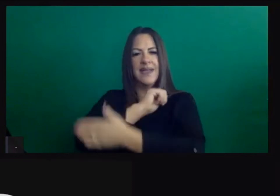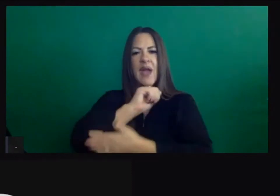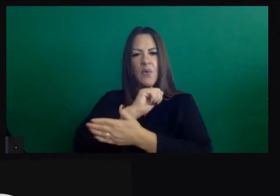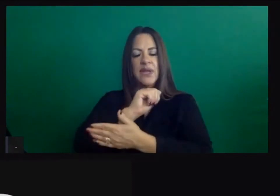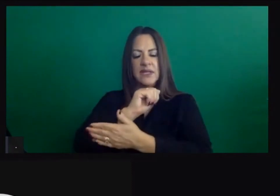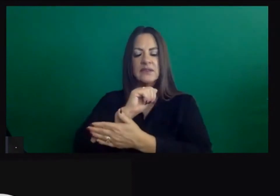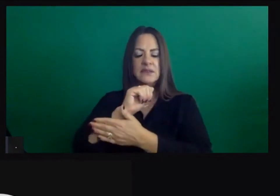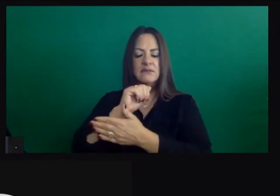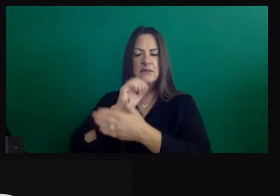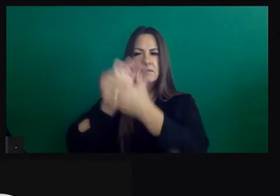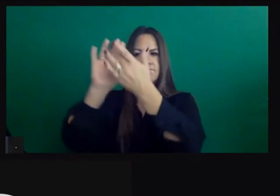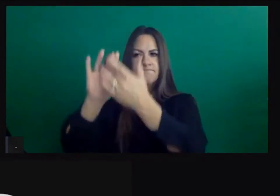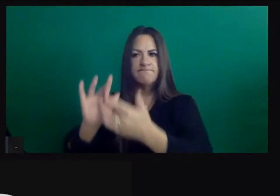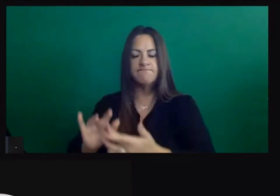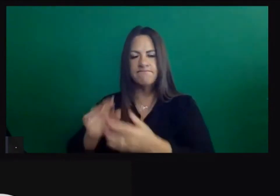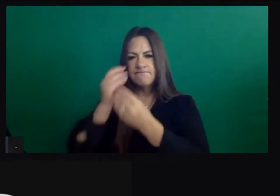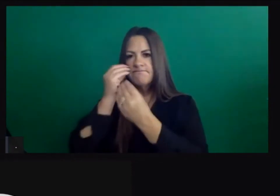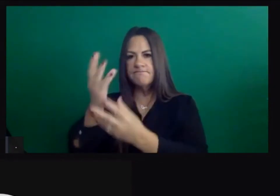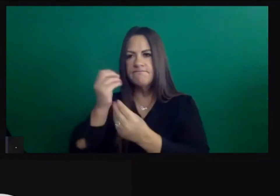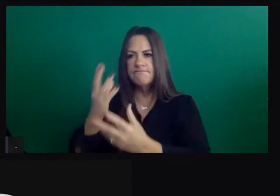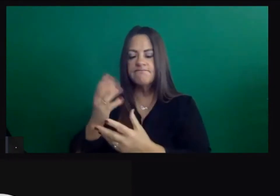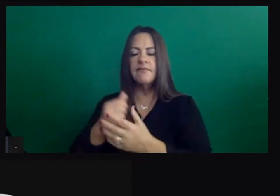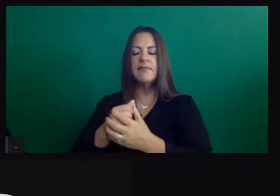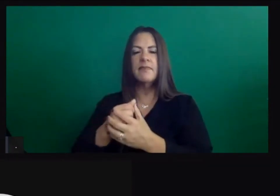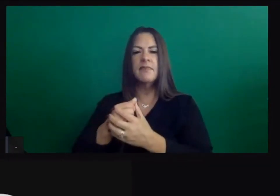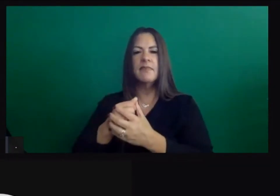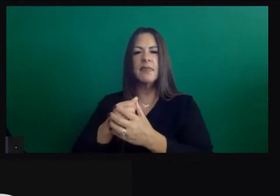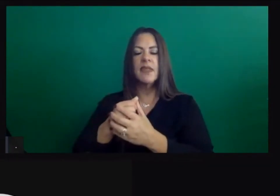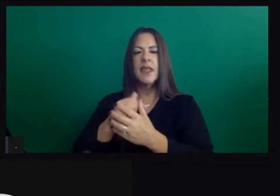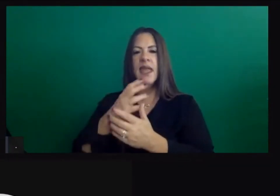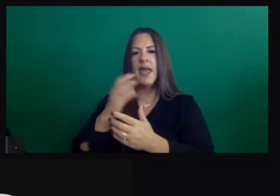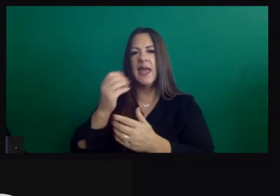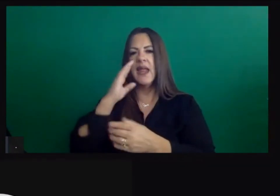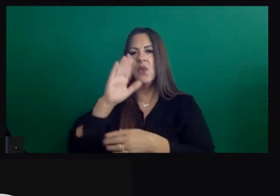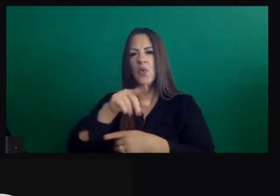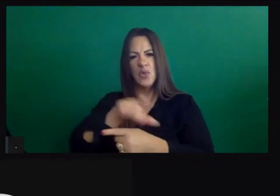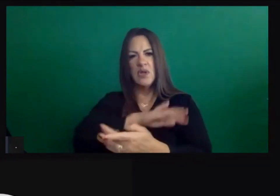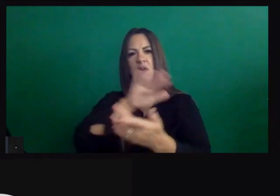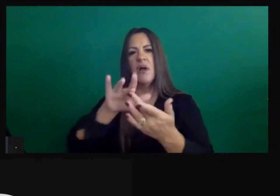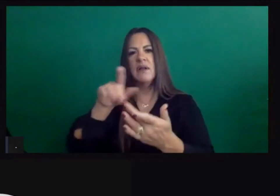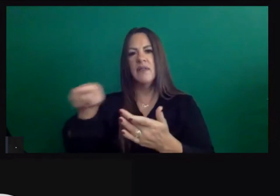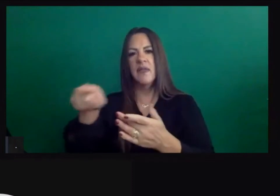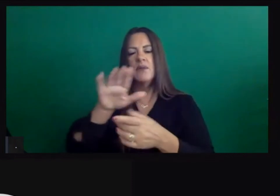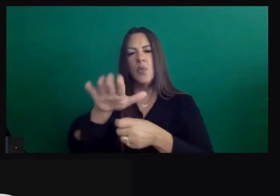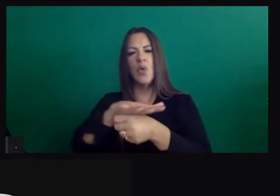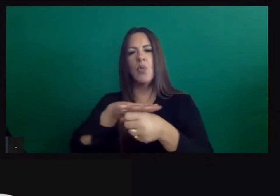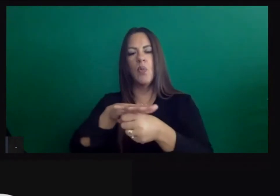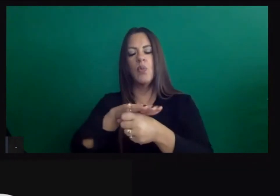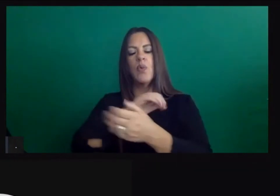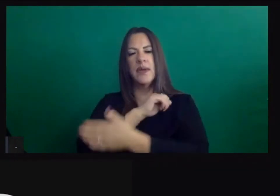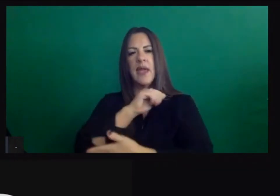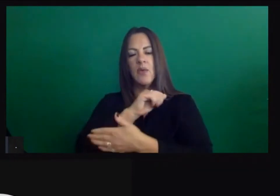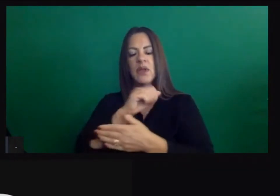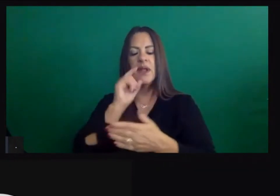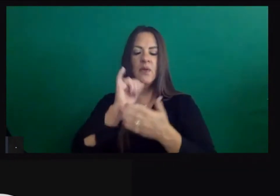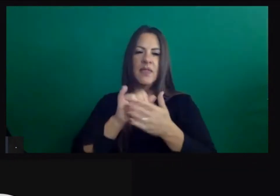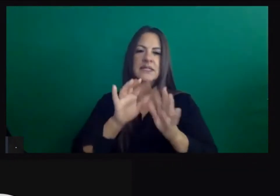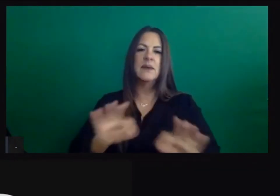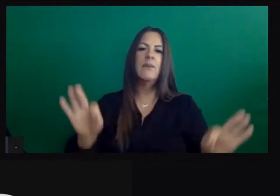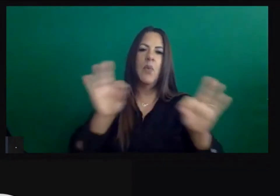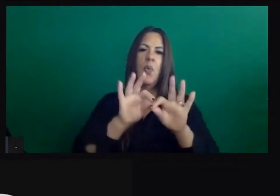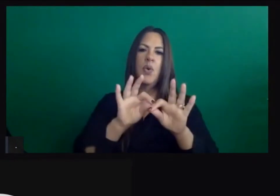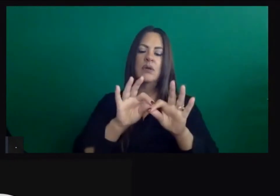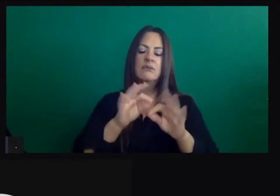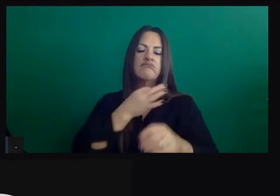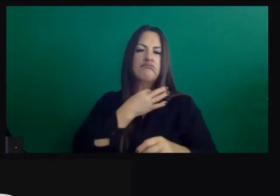different individuals fall with vaccines. I know it's something that is a very important question to many, and I know